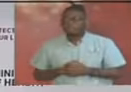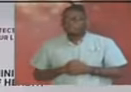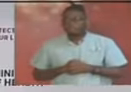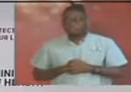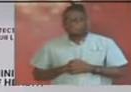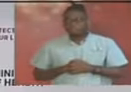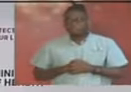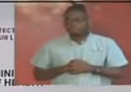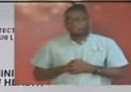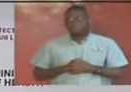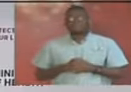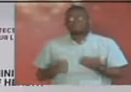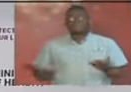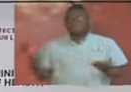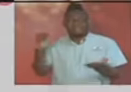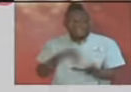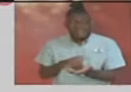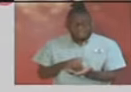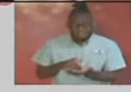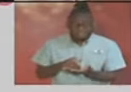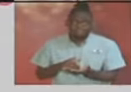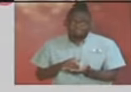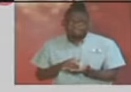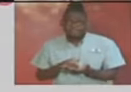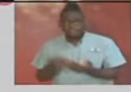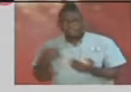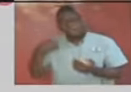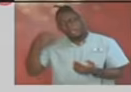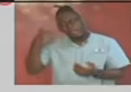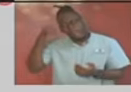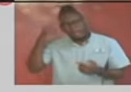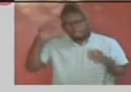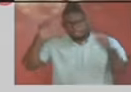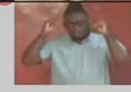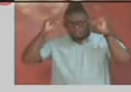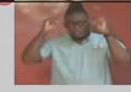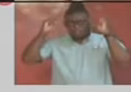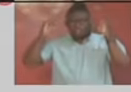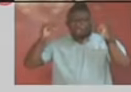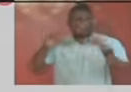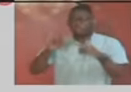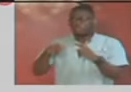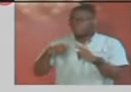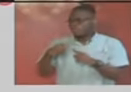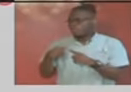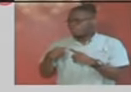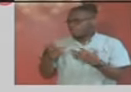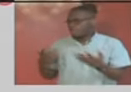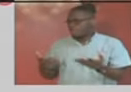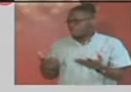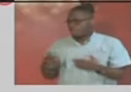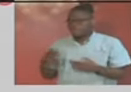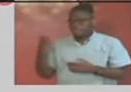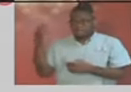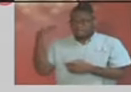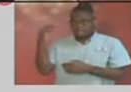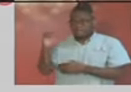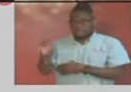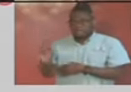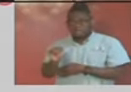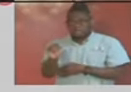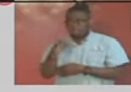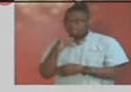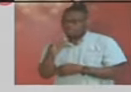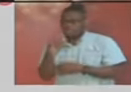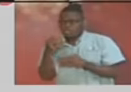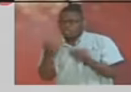again, I mean, I think Minister would have addressed the issue at length on Monday's press conference. I don't want to go too much into it.